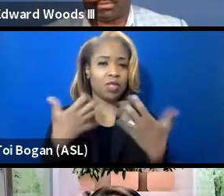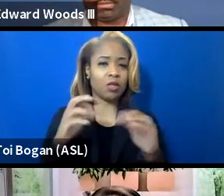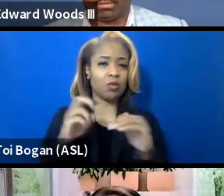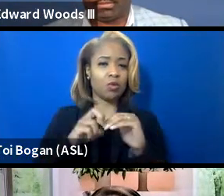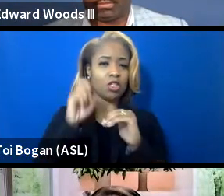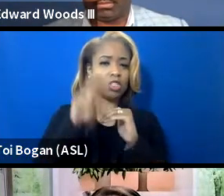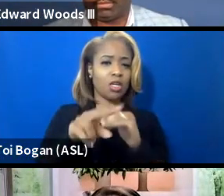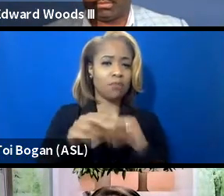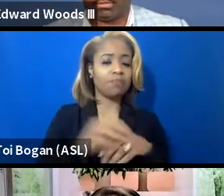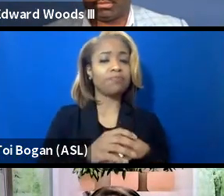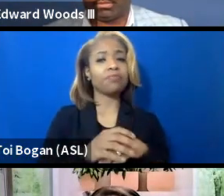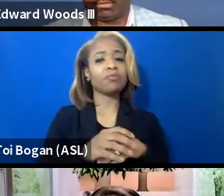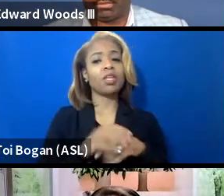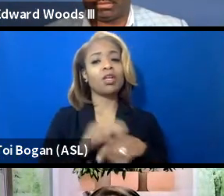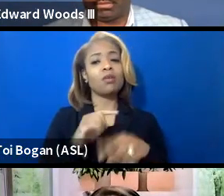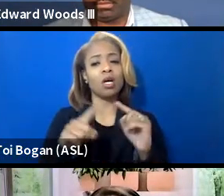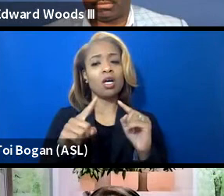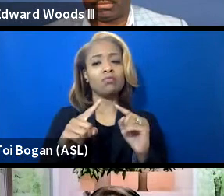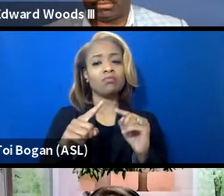after these 2 months of,